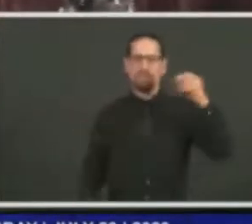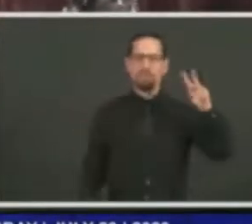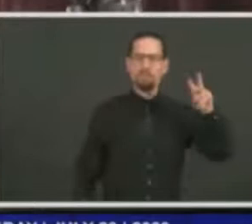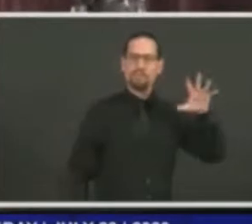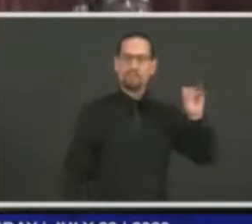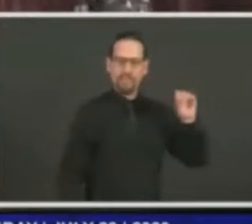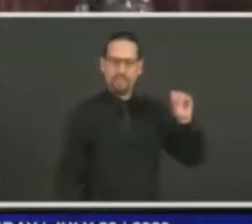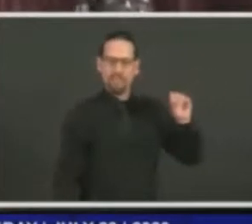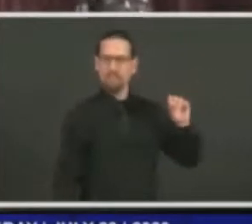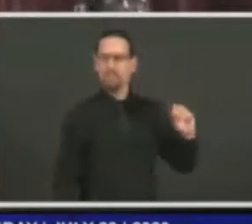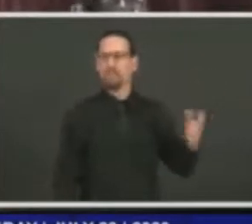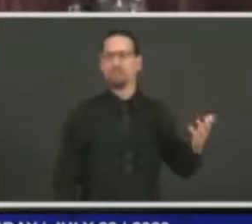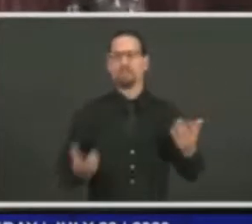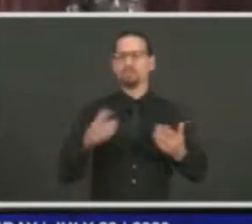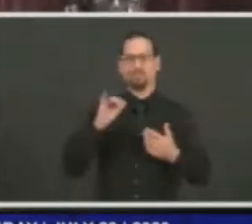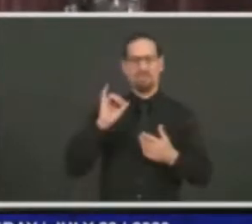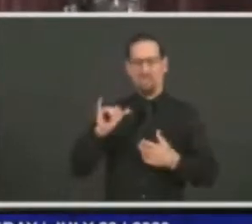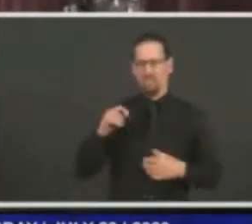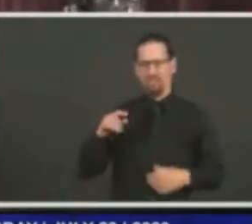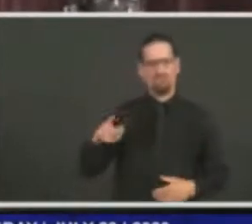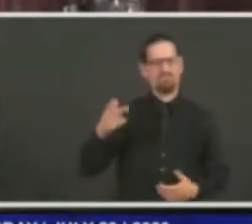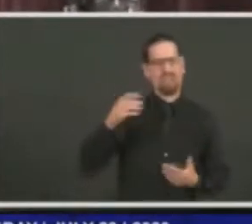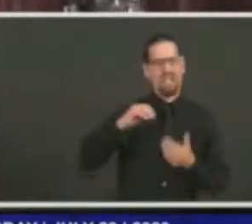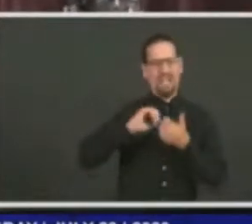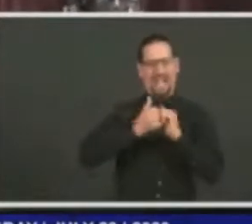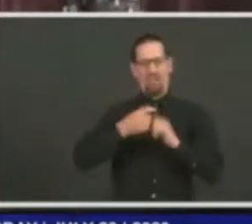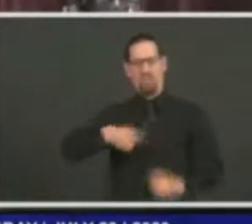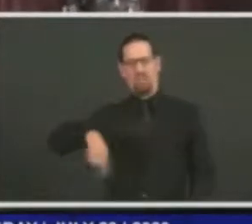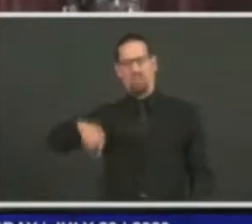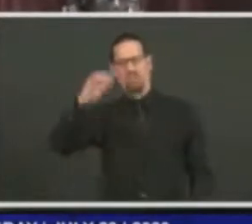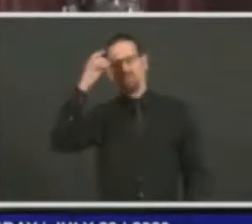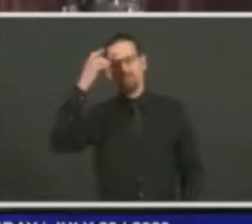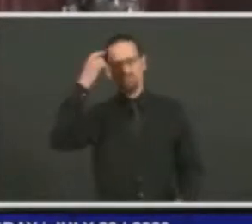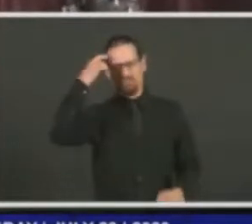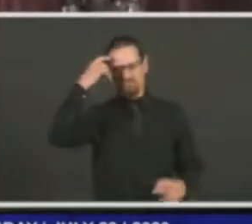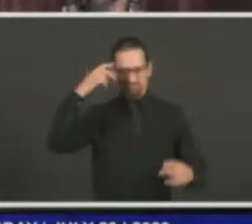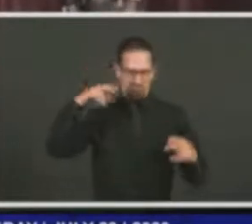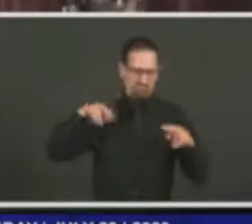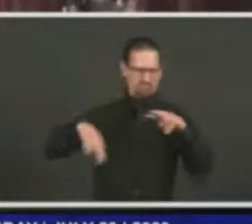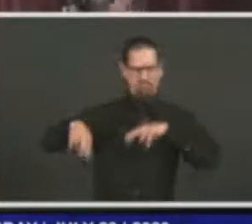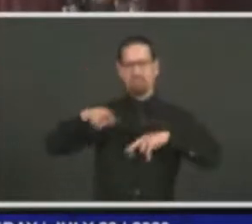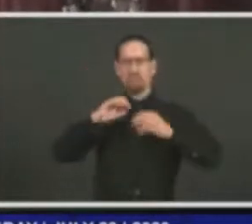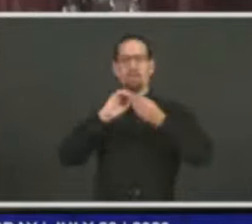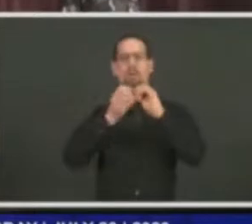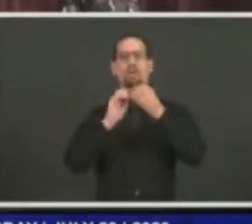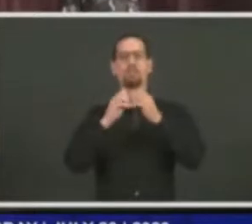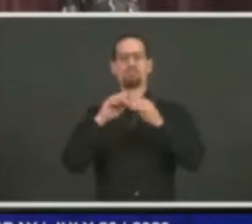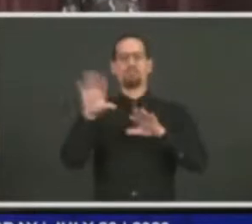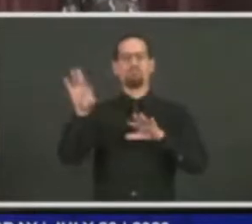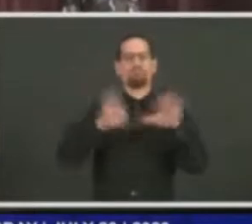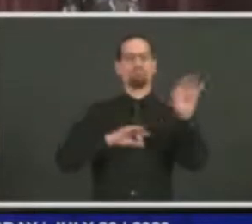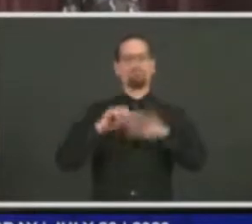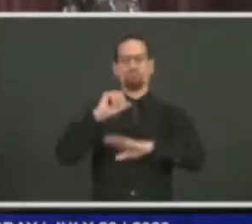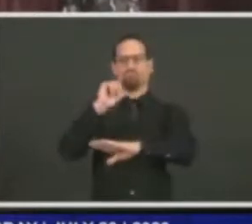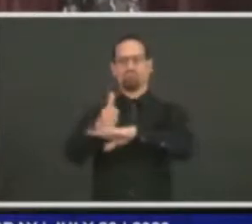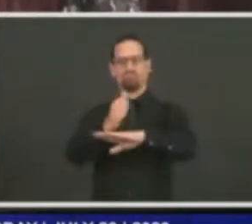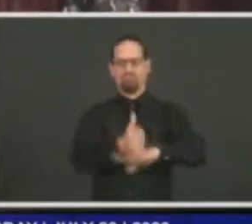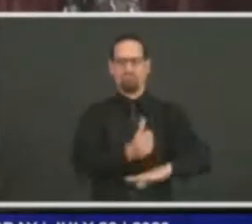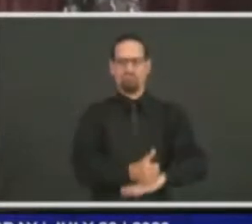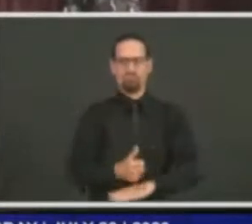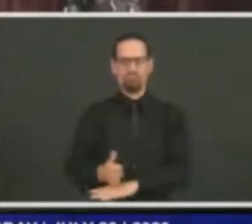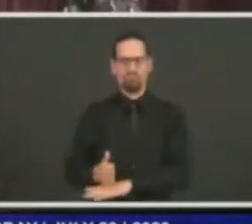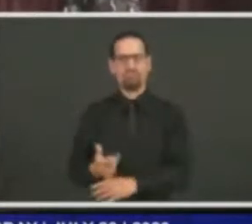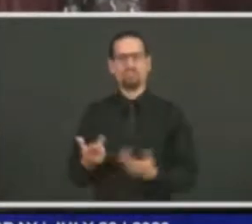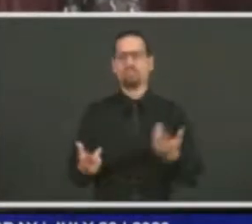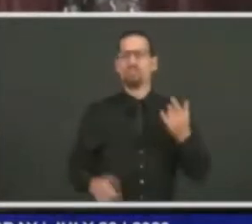the rationale behind these vast differences in these numbers. People had graduation parties planned for 40 people in their backyard, and then they can't have that, but a wedding